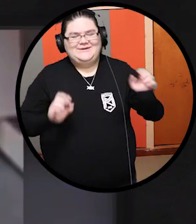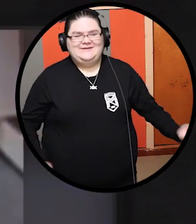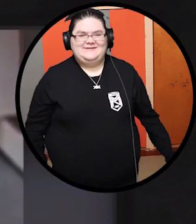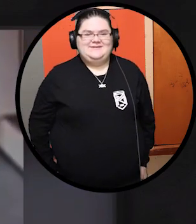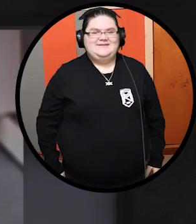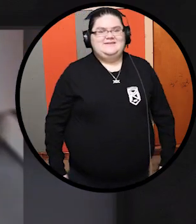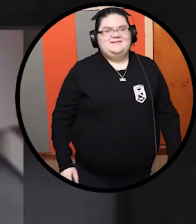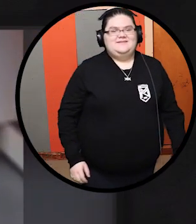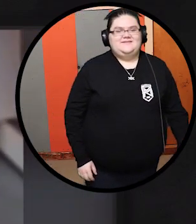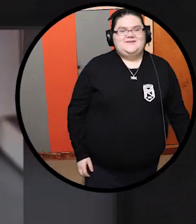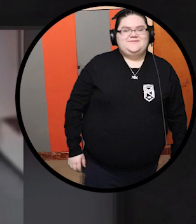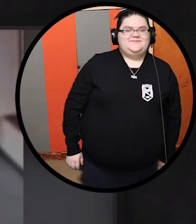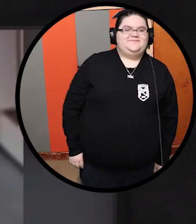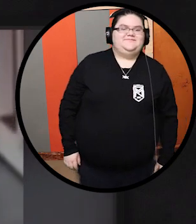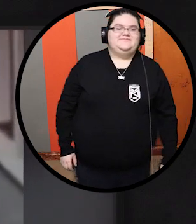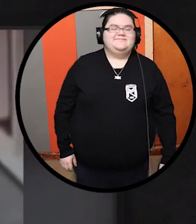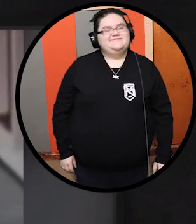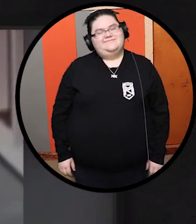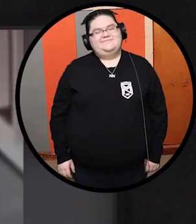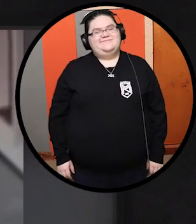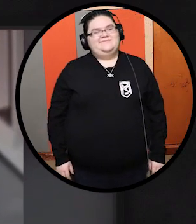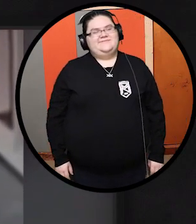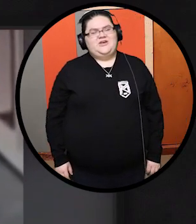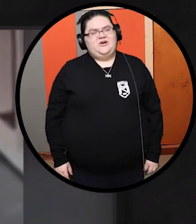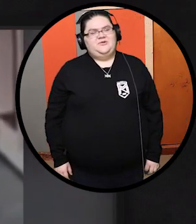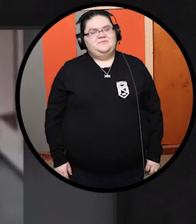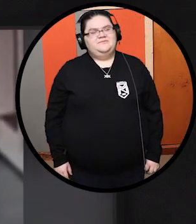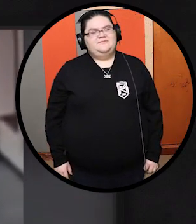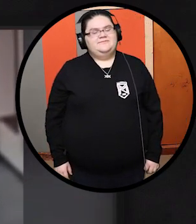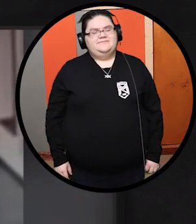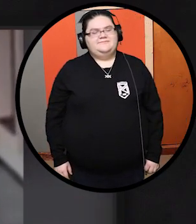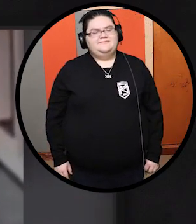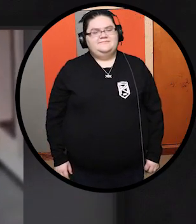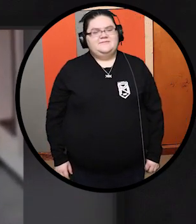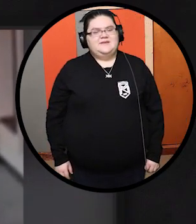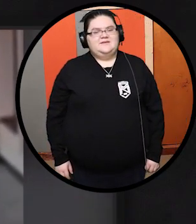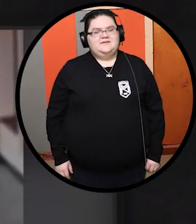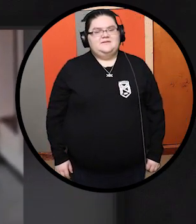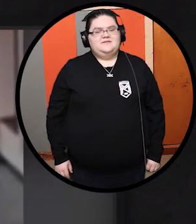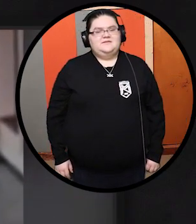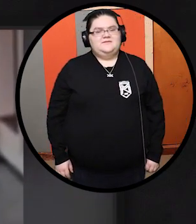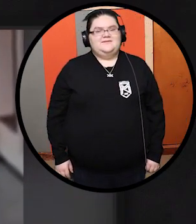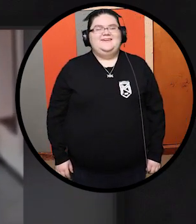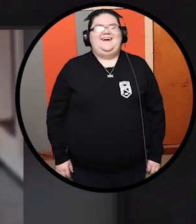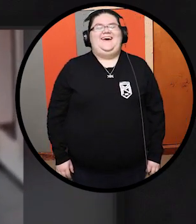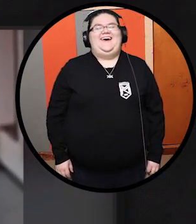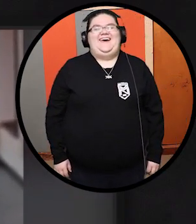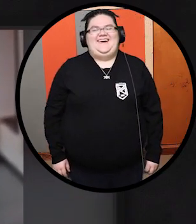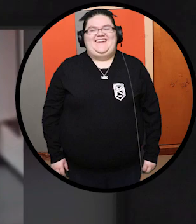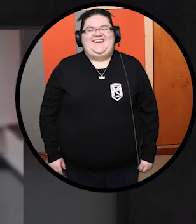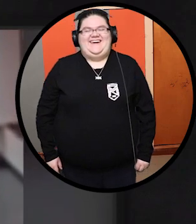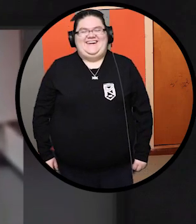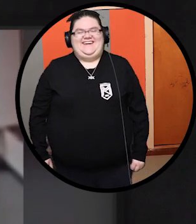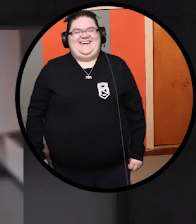Could the young girl's spirit really have activated the doors to open on her own? Isn't that a pressure pad one, though? Is that Minecraft?